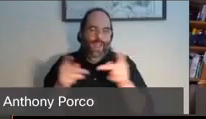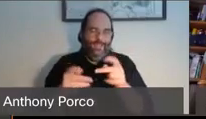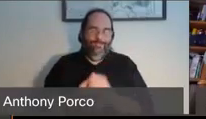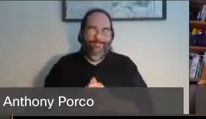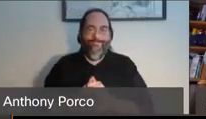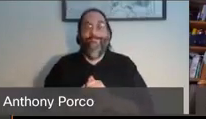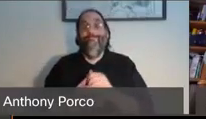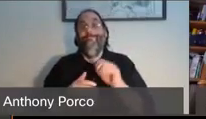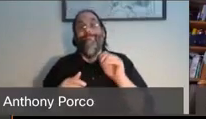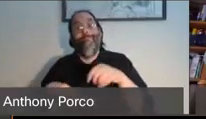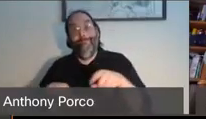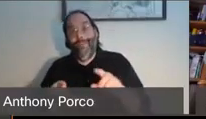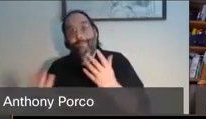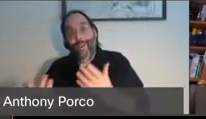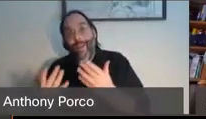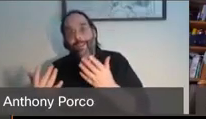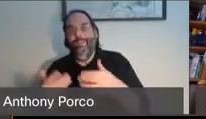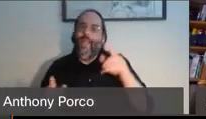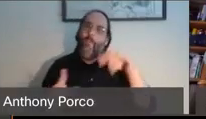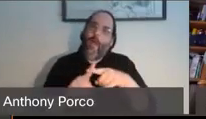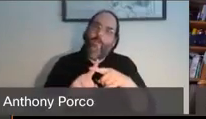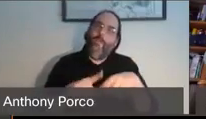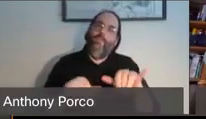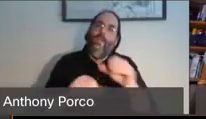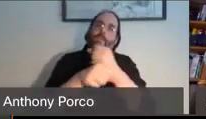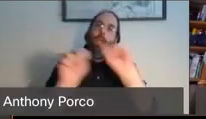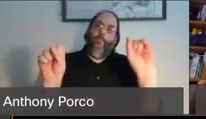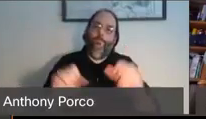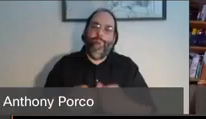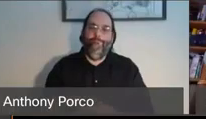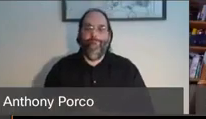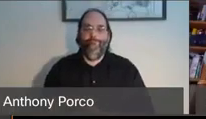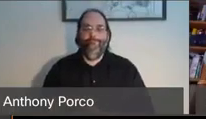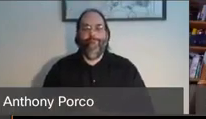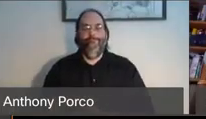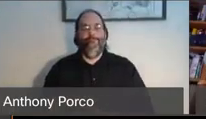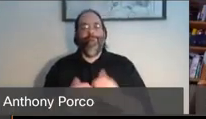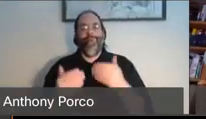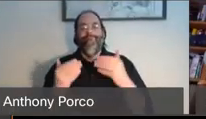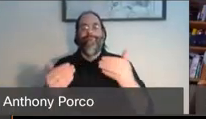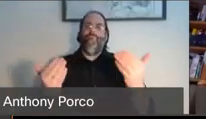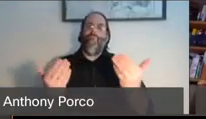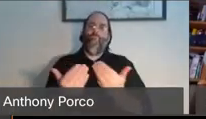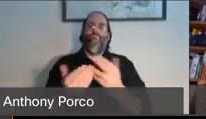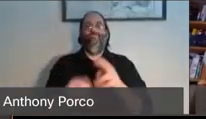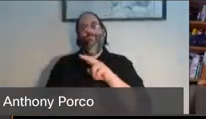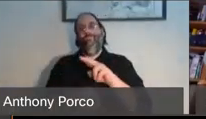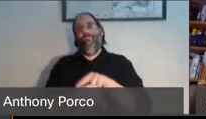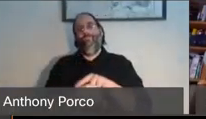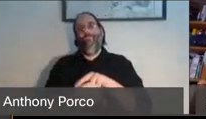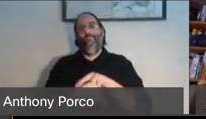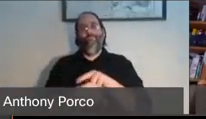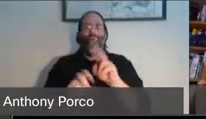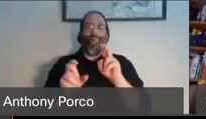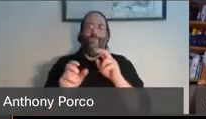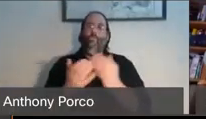Meanwhile, just stay positive and stay safe. We have moved into a new normal and a brand new